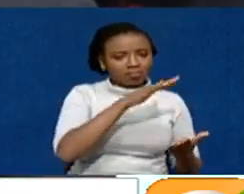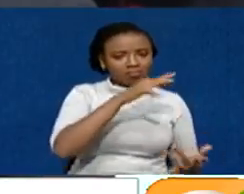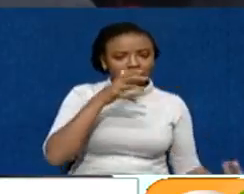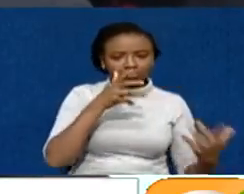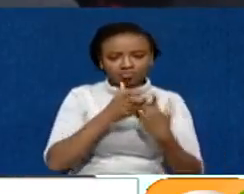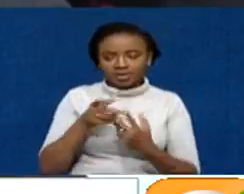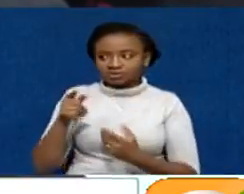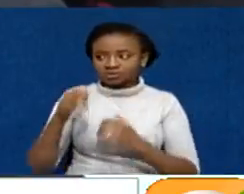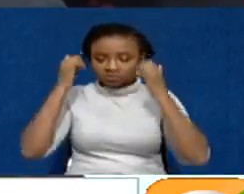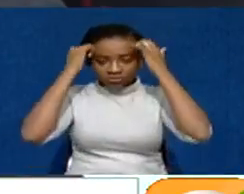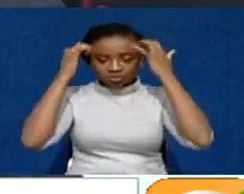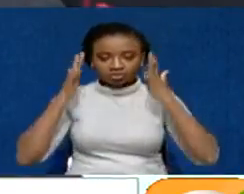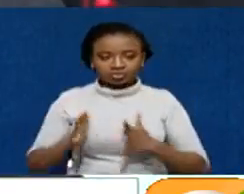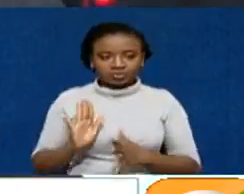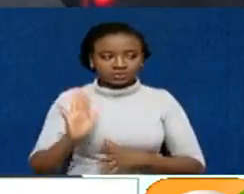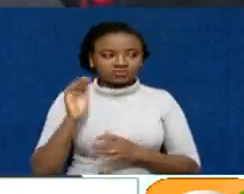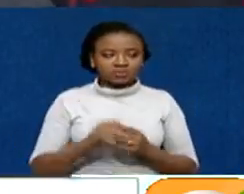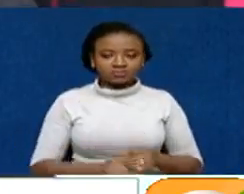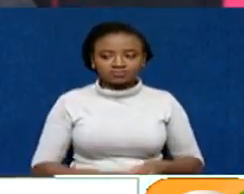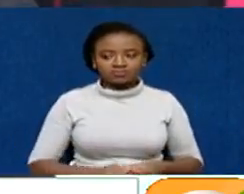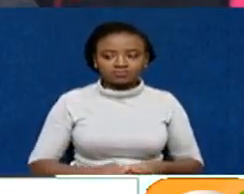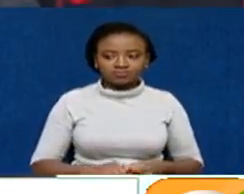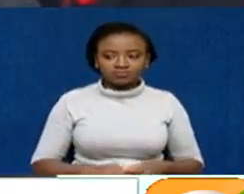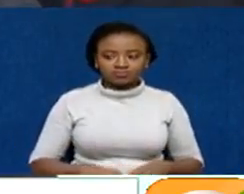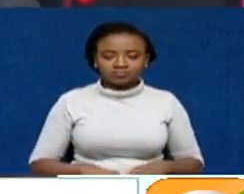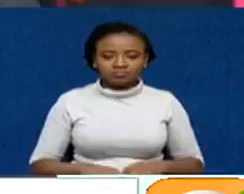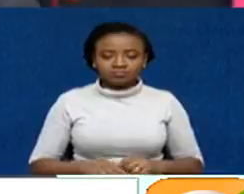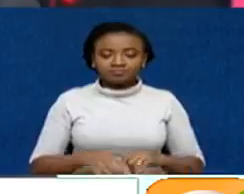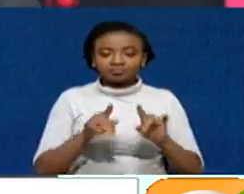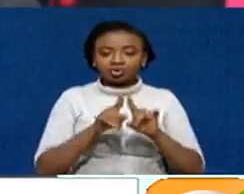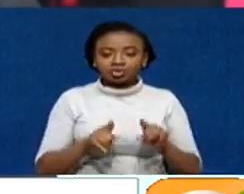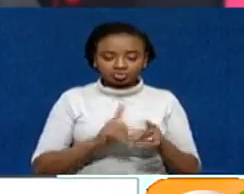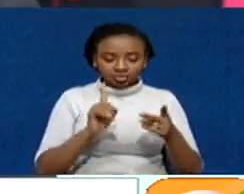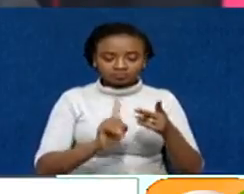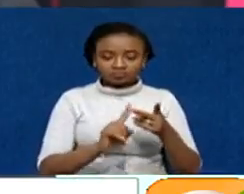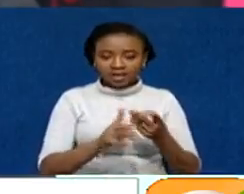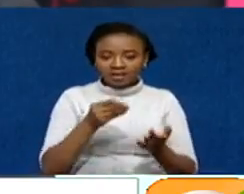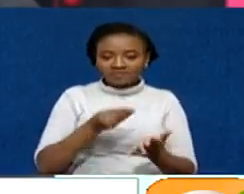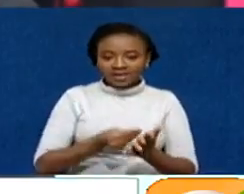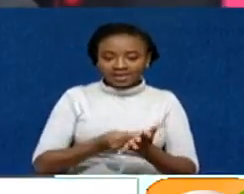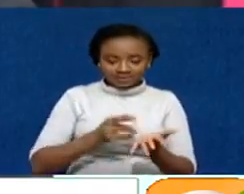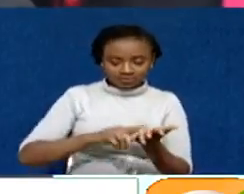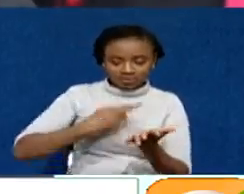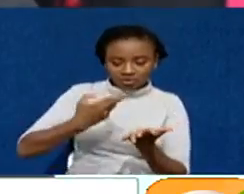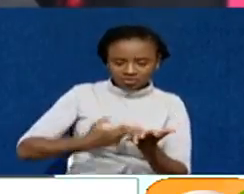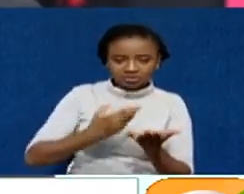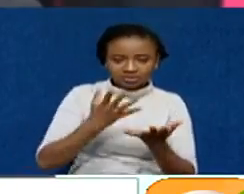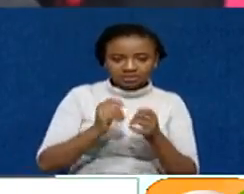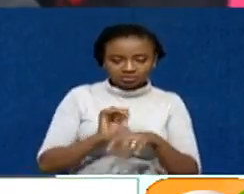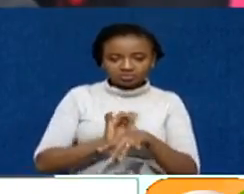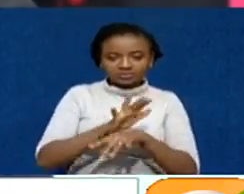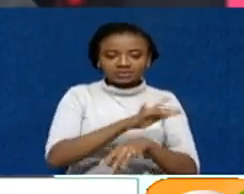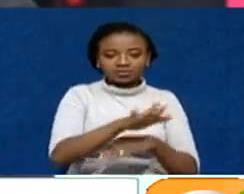strategic support to the teachers and parents. Two, more financial and logistical resources be allocated to